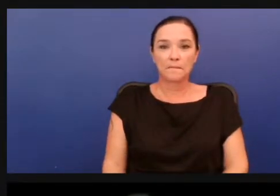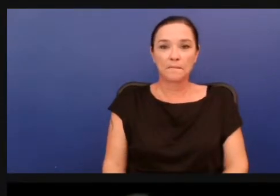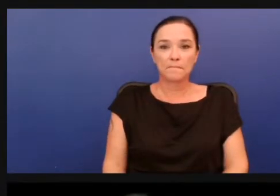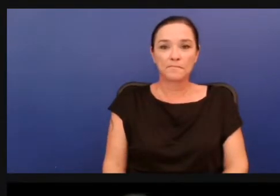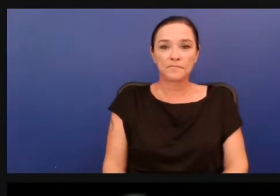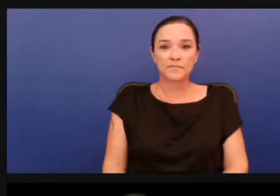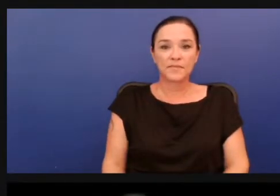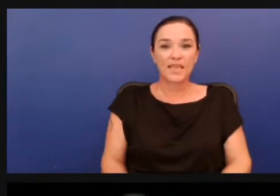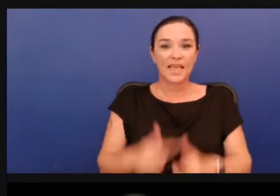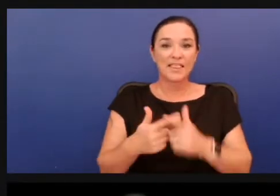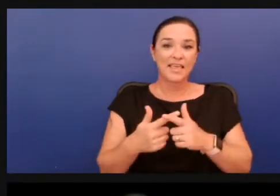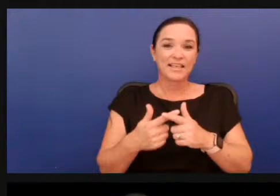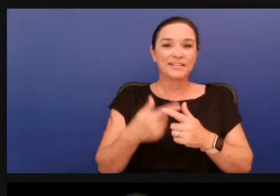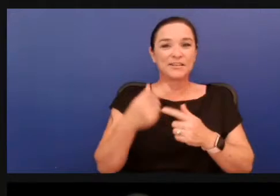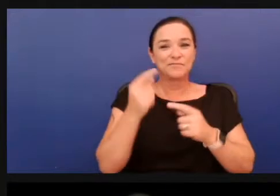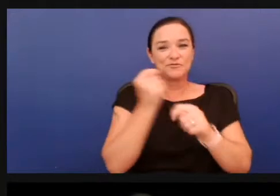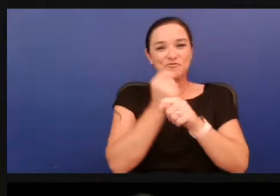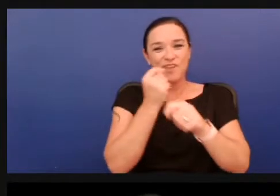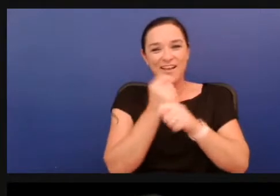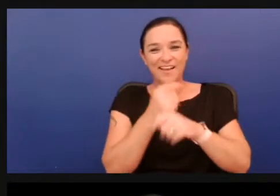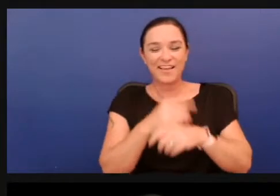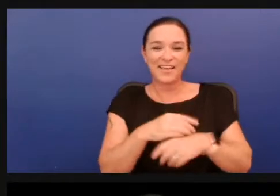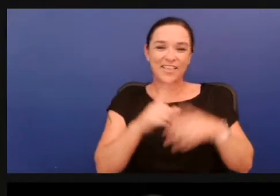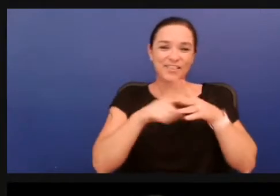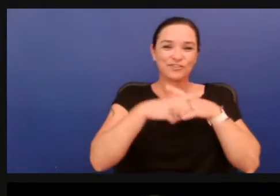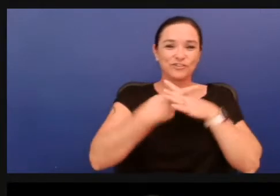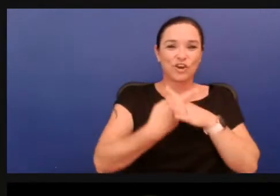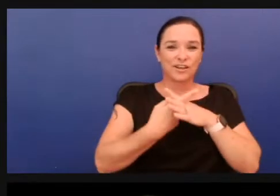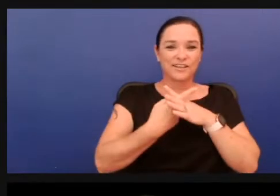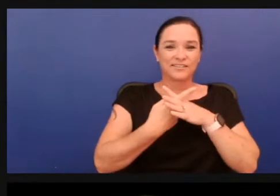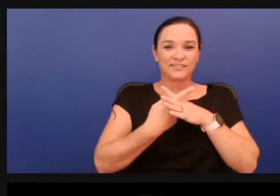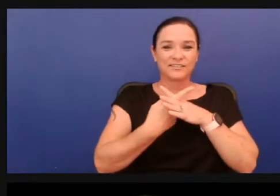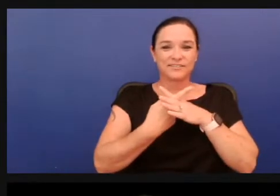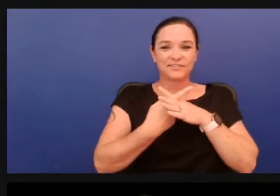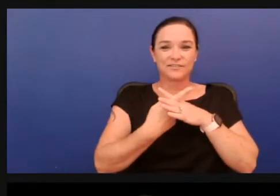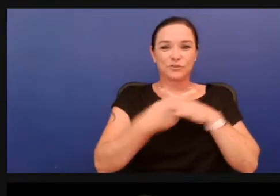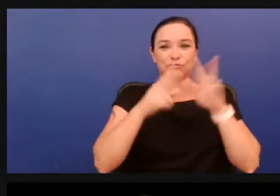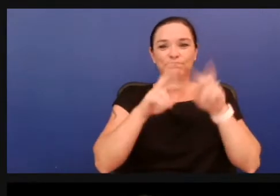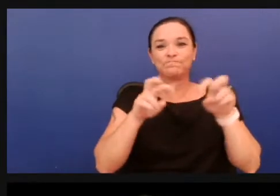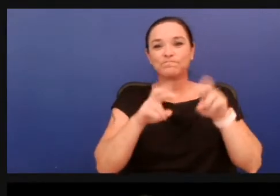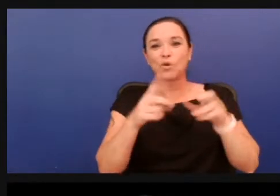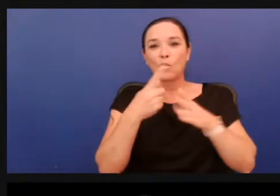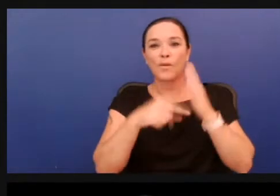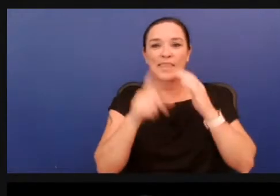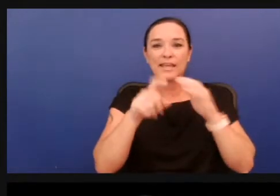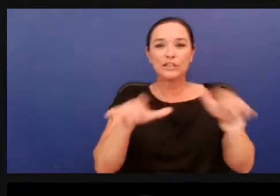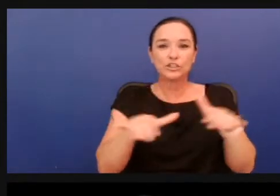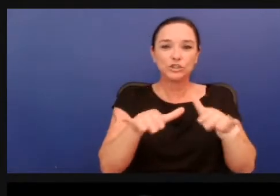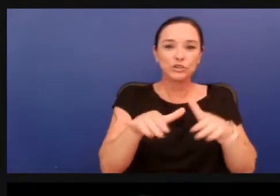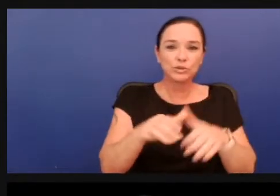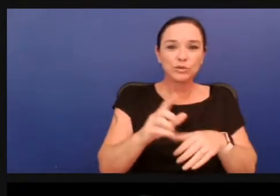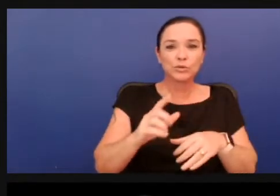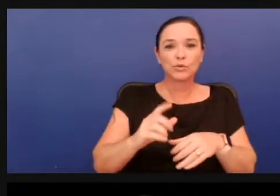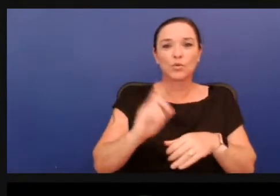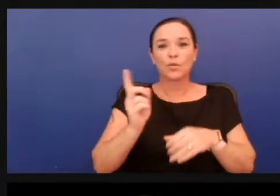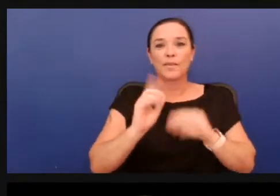some trucks. They're starting to assess what they have to do, where they're going to put all their